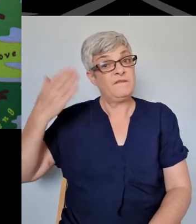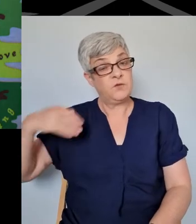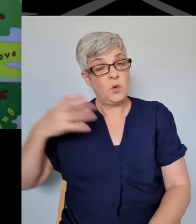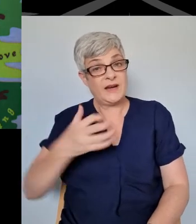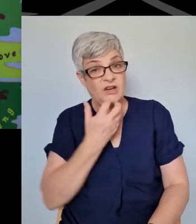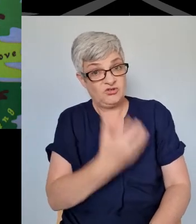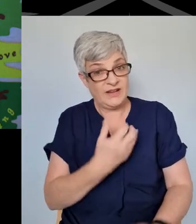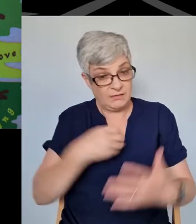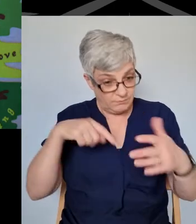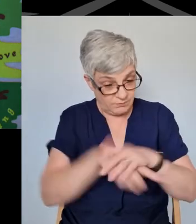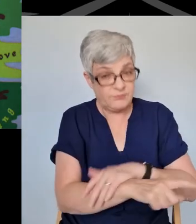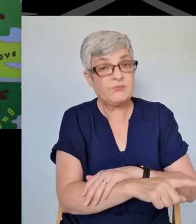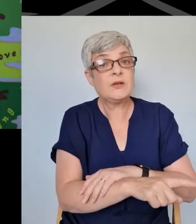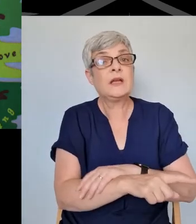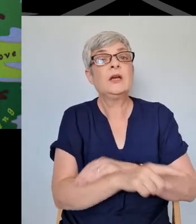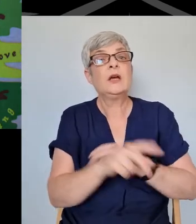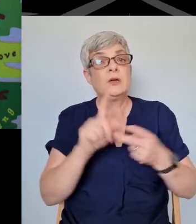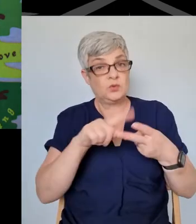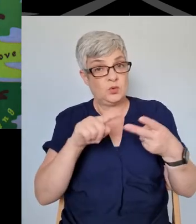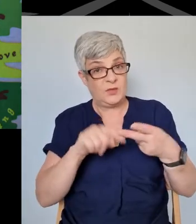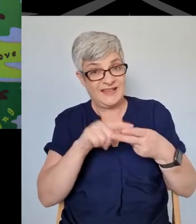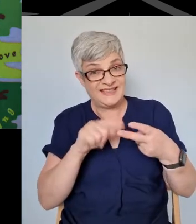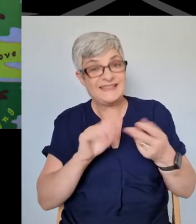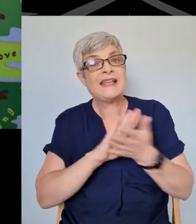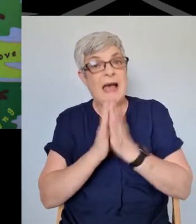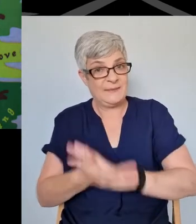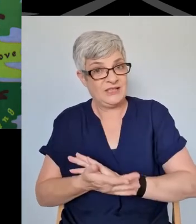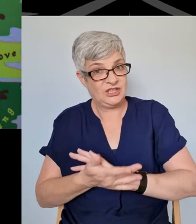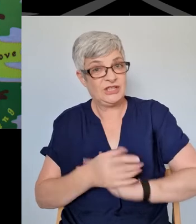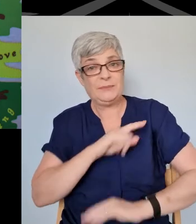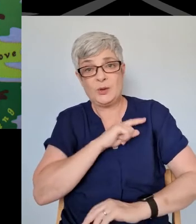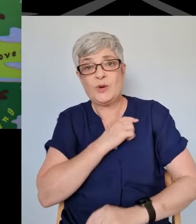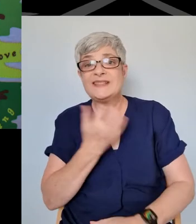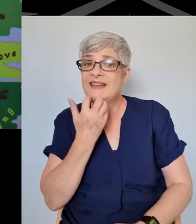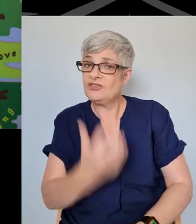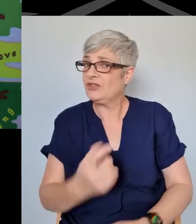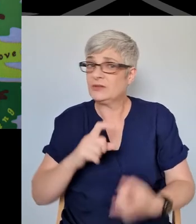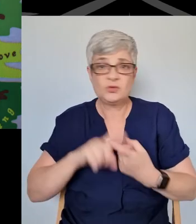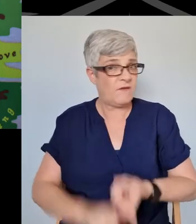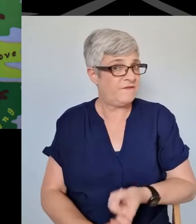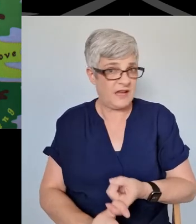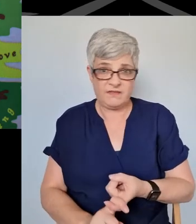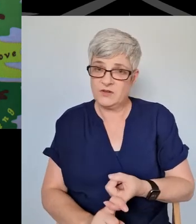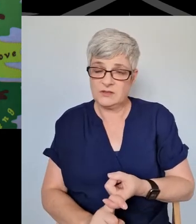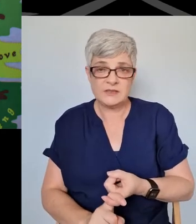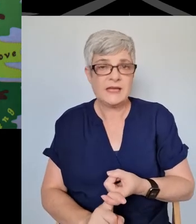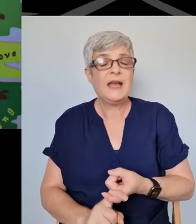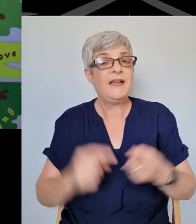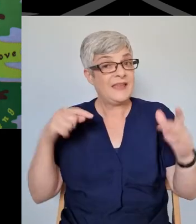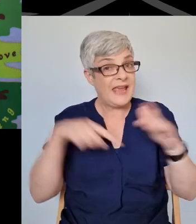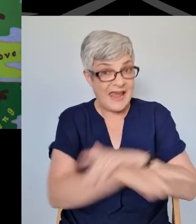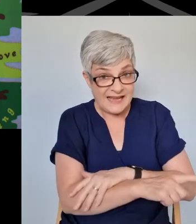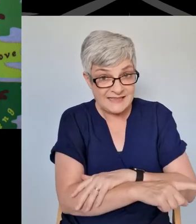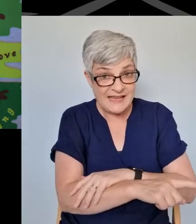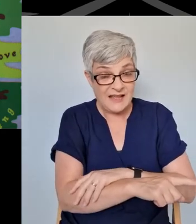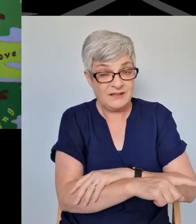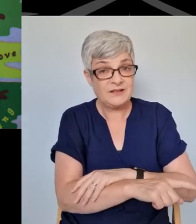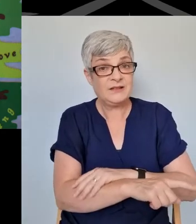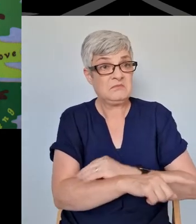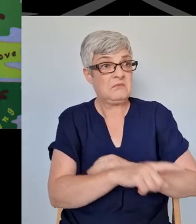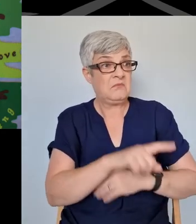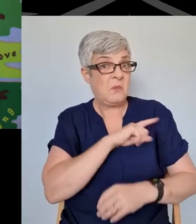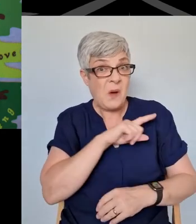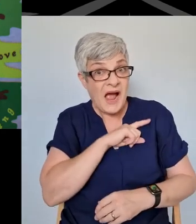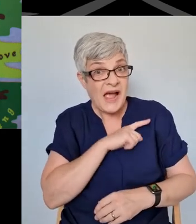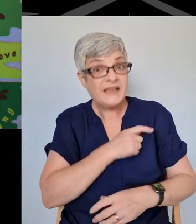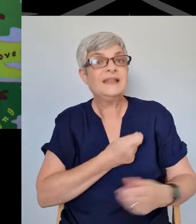went into exile, both of these things were damaged by Israel's unfaithfulness. And the exile itself had been to deal with